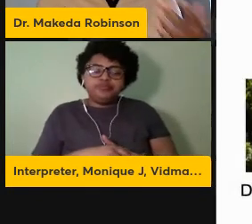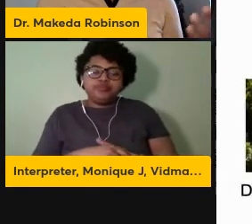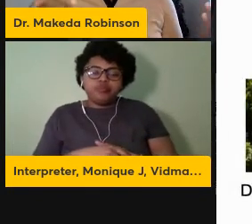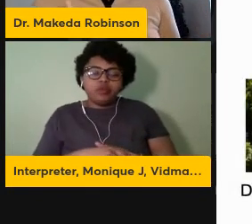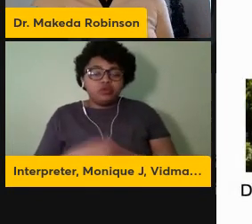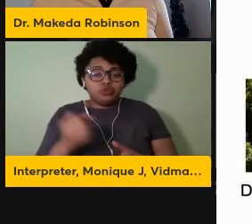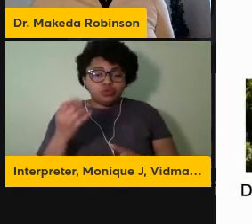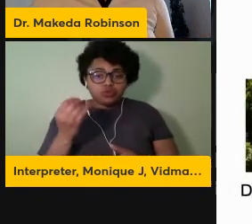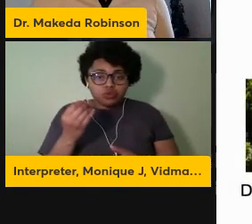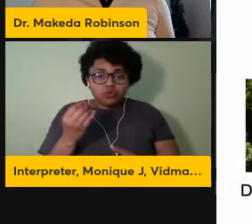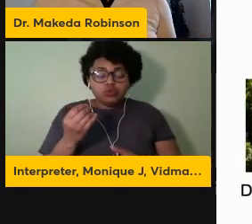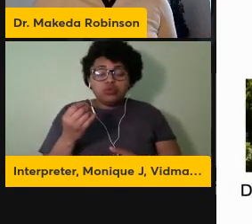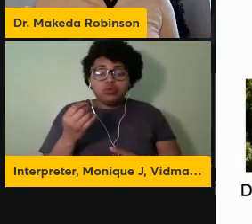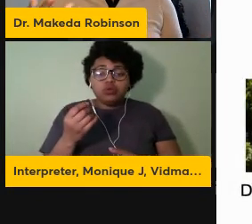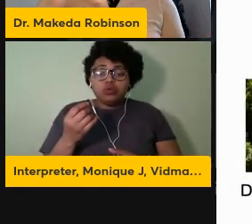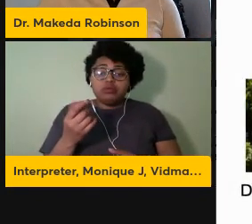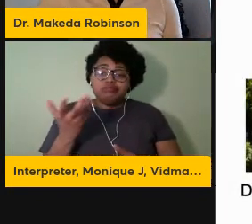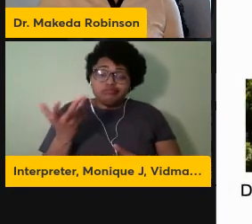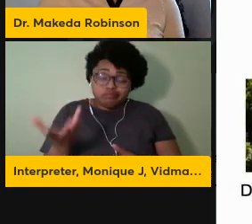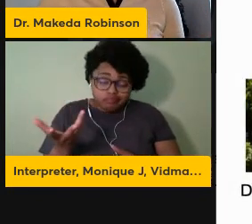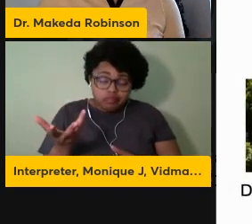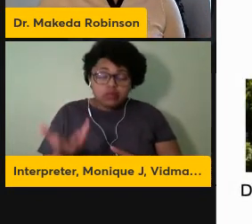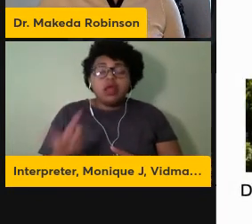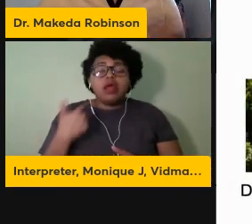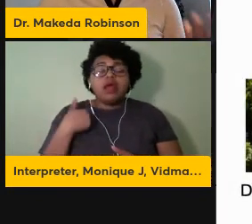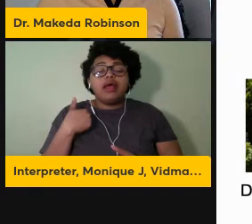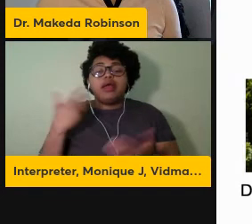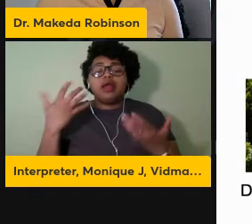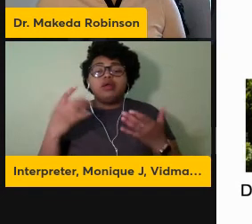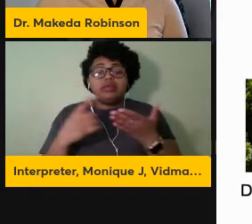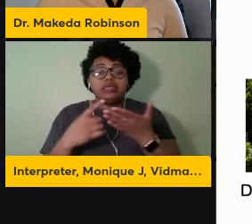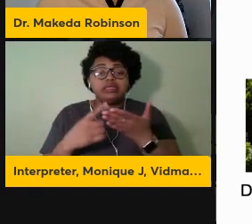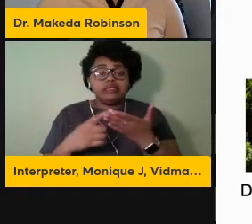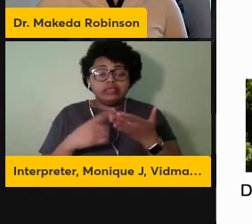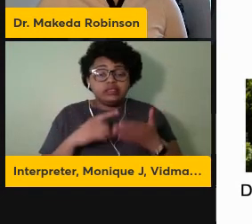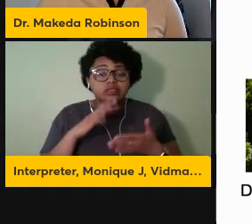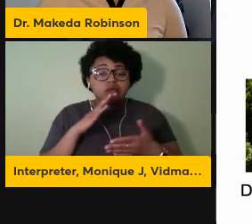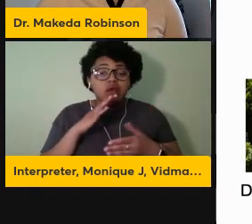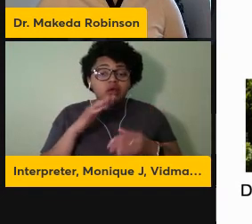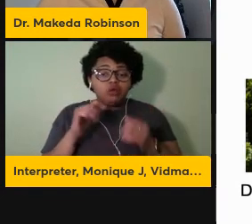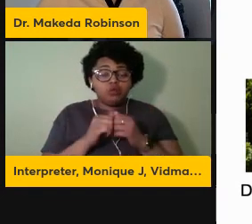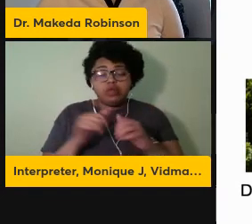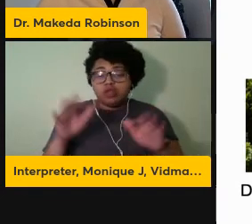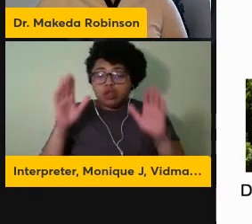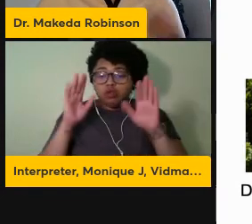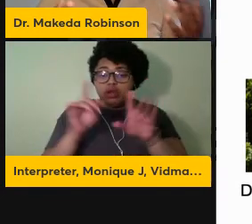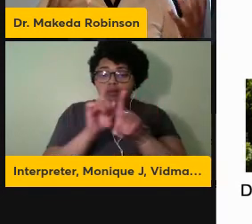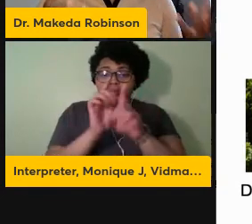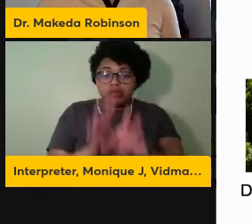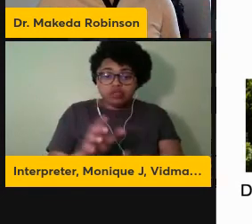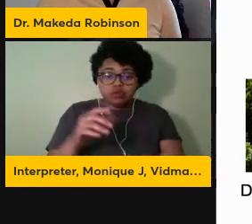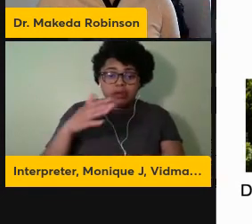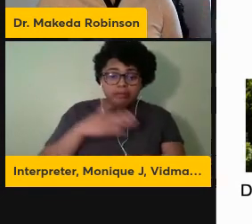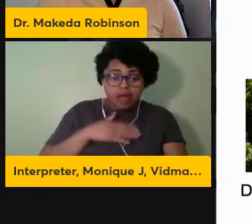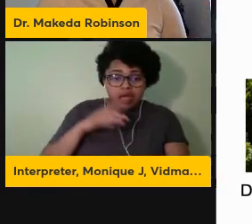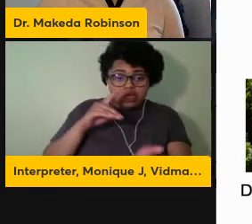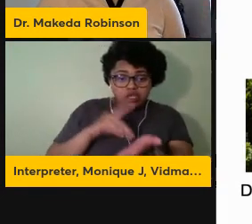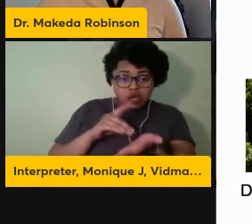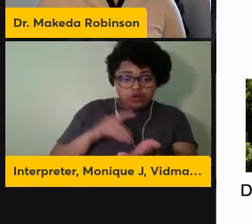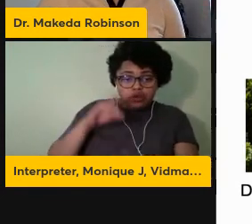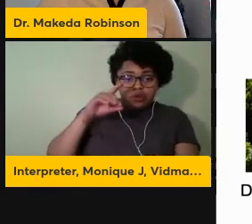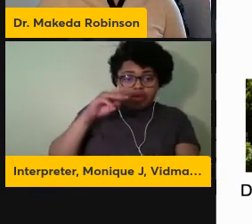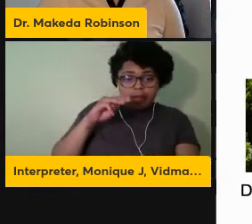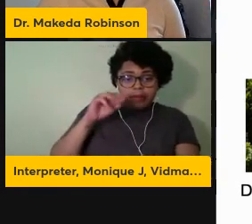And so then fortuitously, I talked to an incredible mentor of mine, Dr. Maldonado, who has been doing a lot of amazing